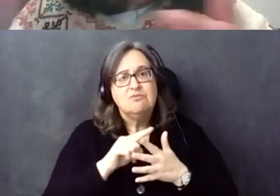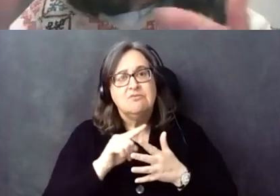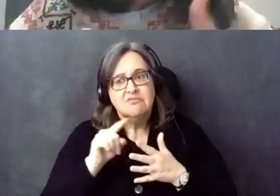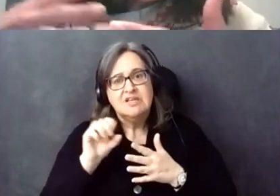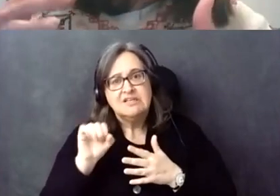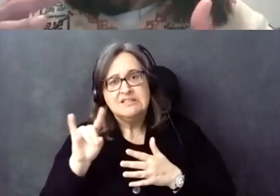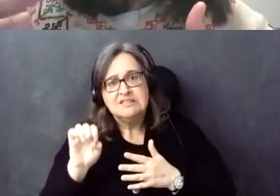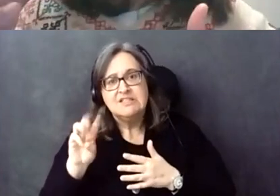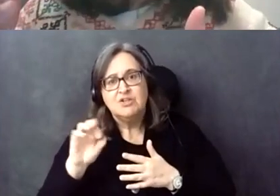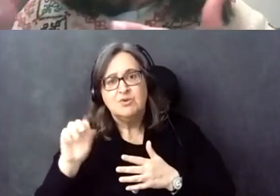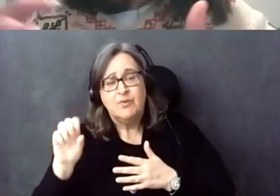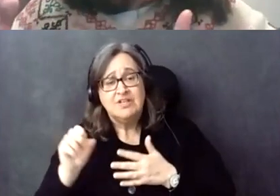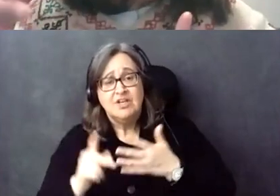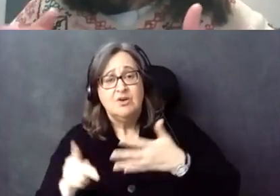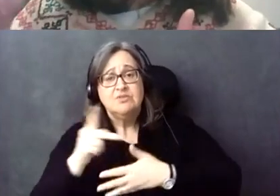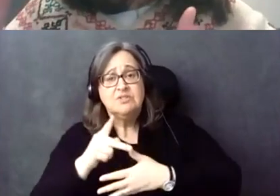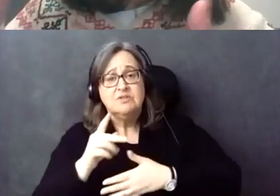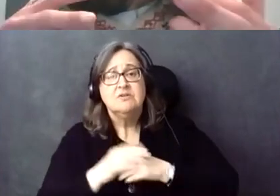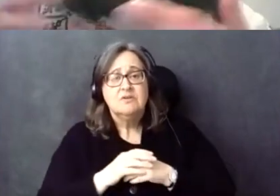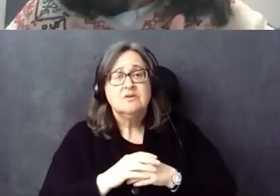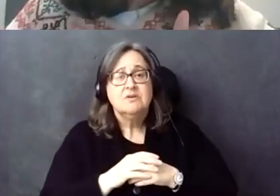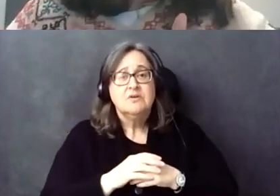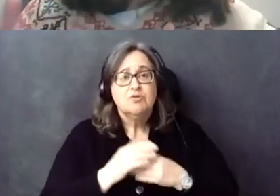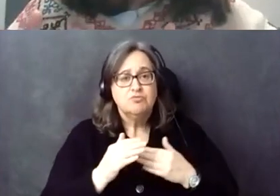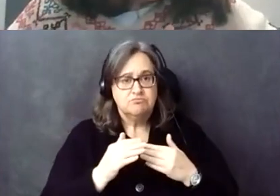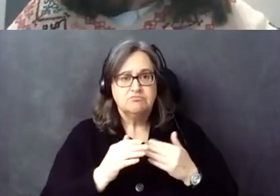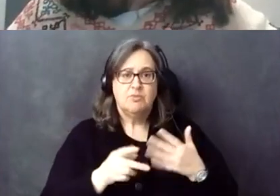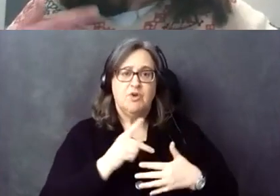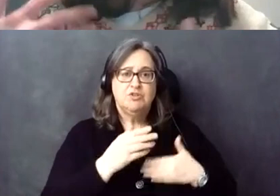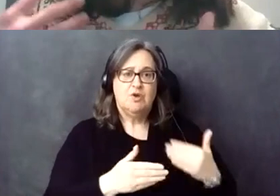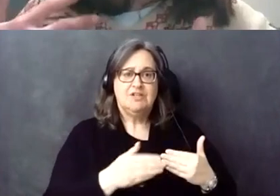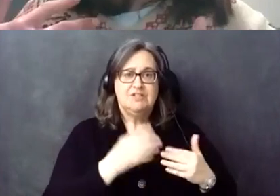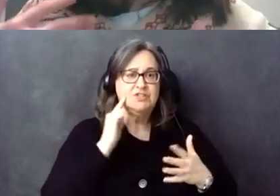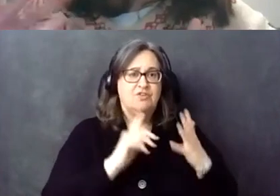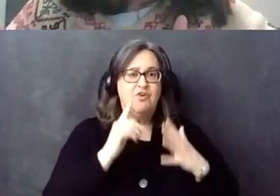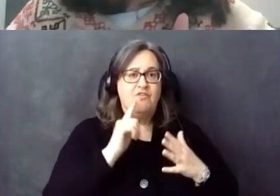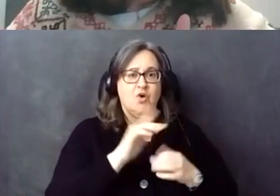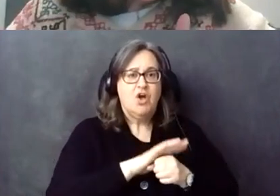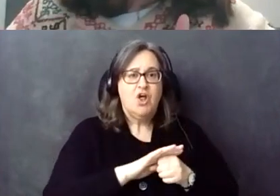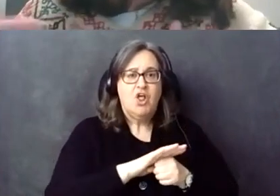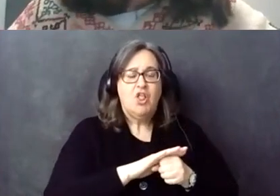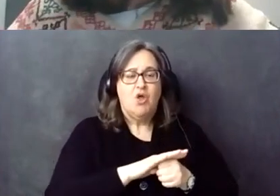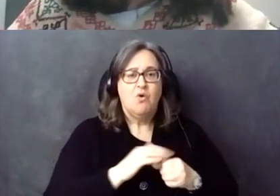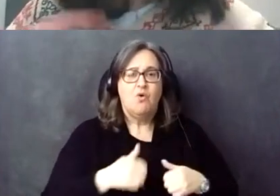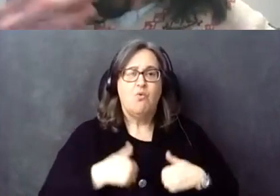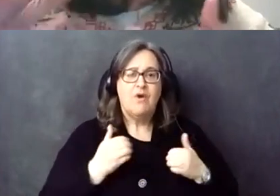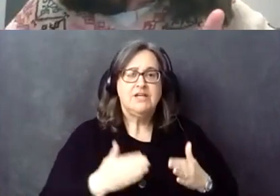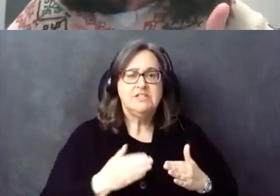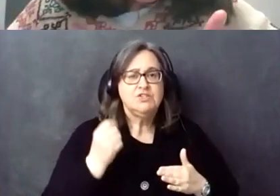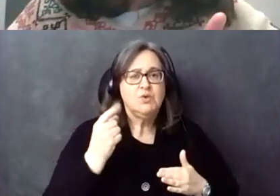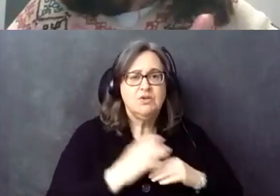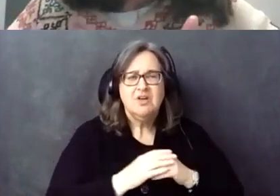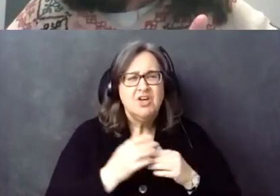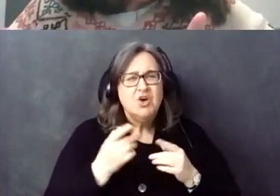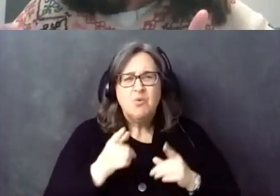the prioritization process is confusing for local residents to understand. And when they're trying